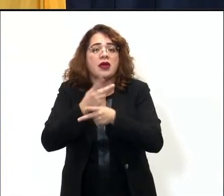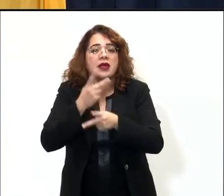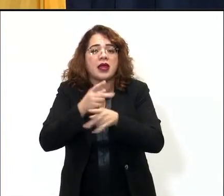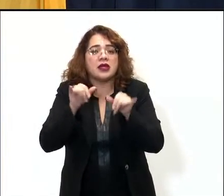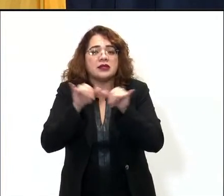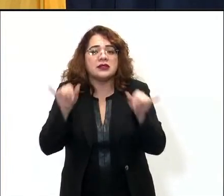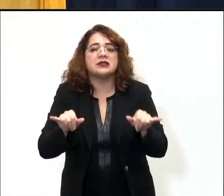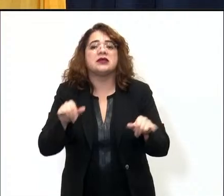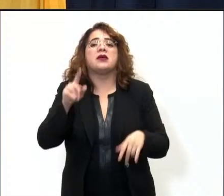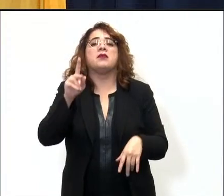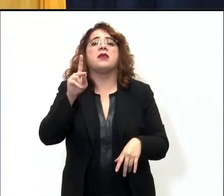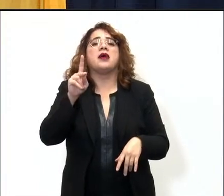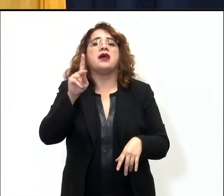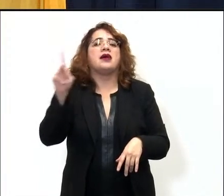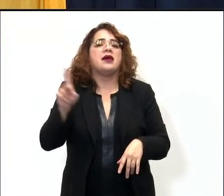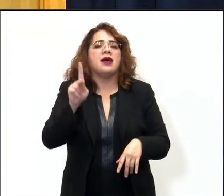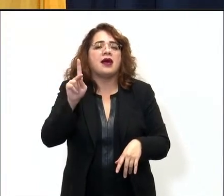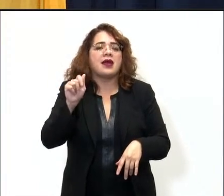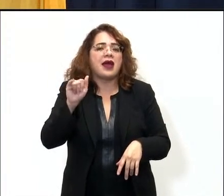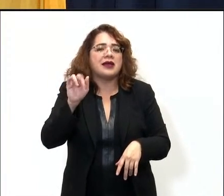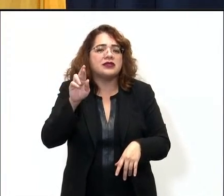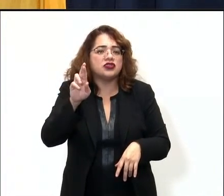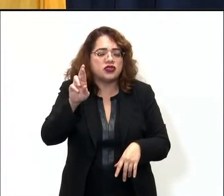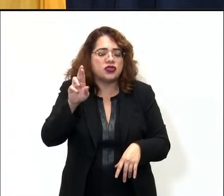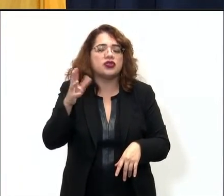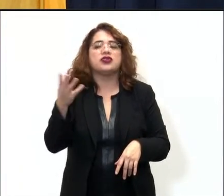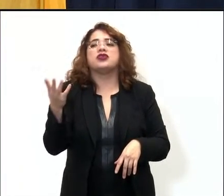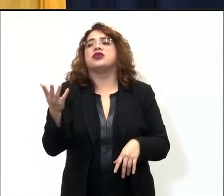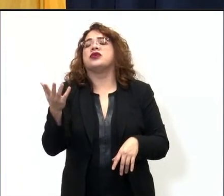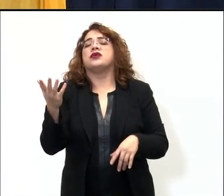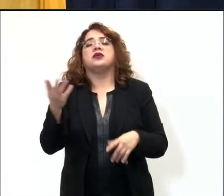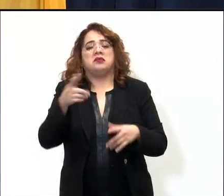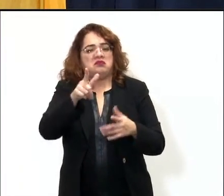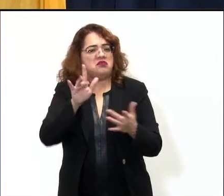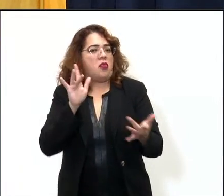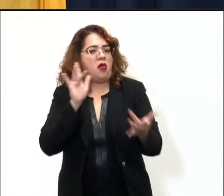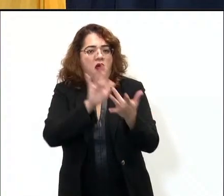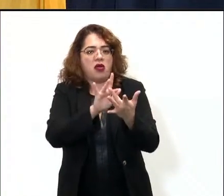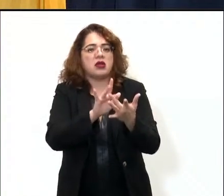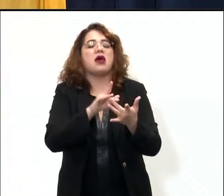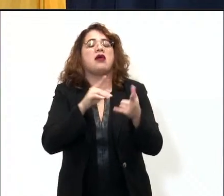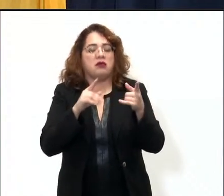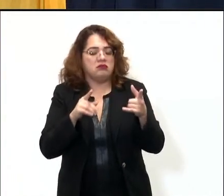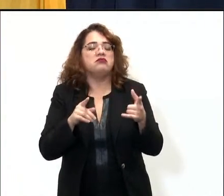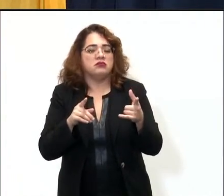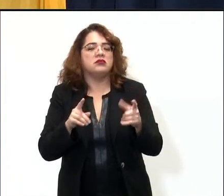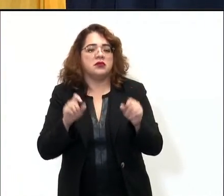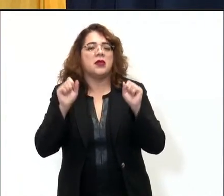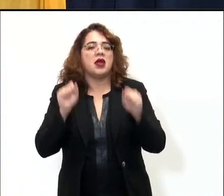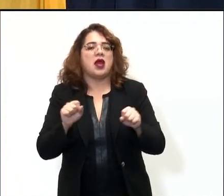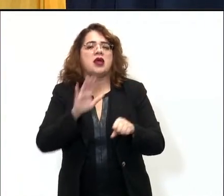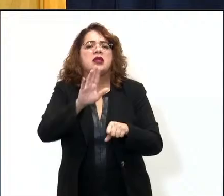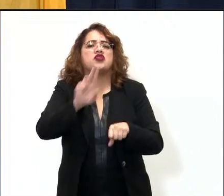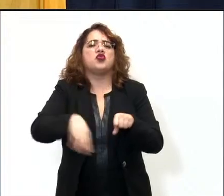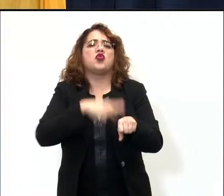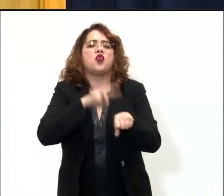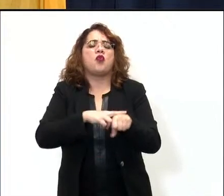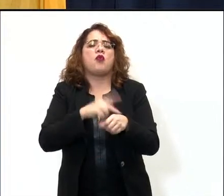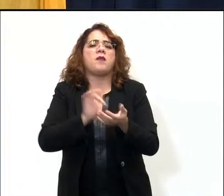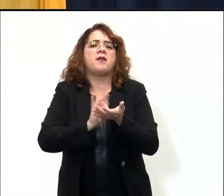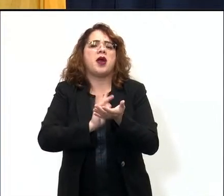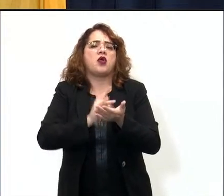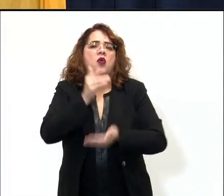Kaiser, whatever your health provider is, contact them, and they should be able to help you get your vaccination through your normal medical